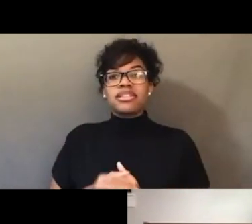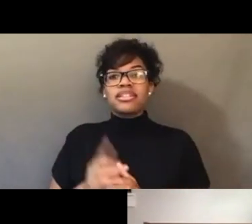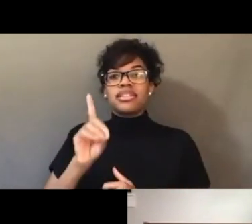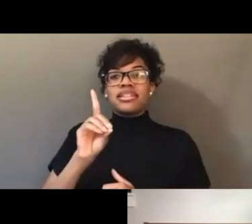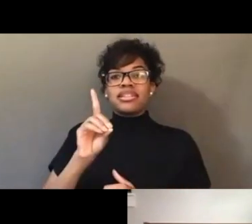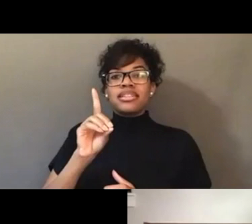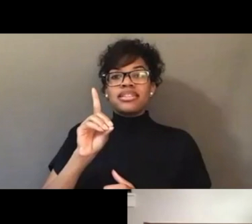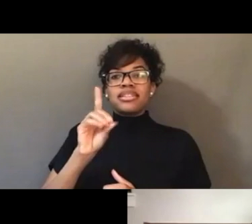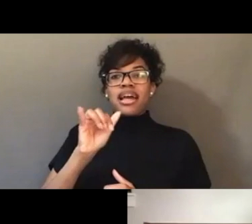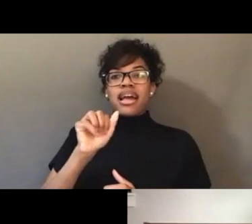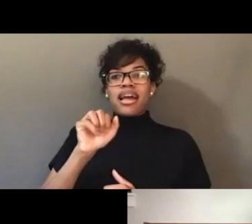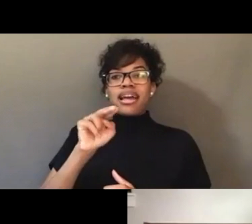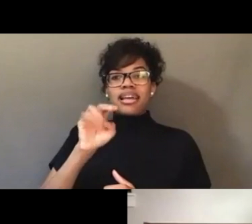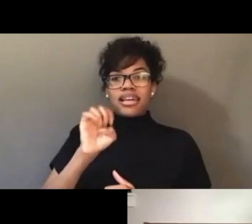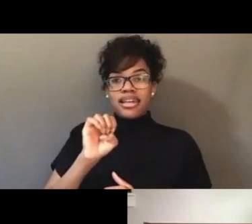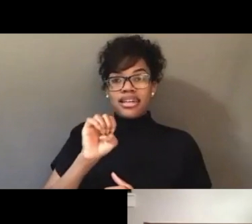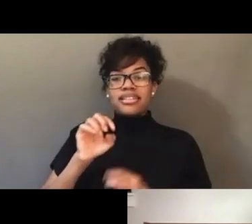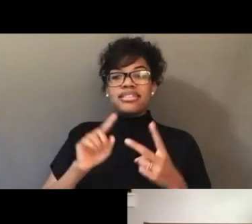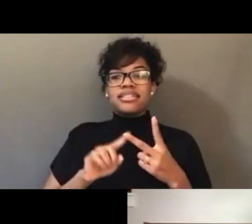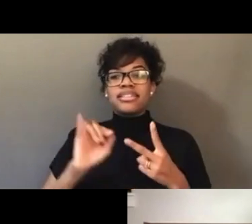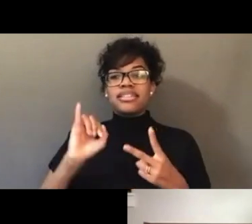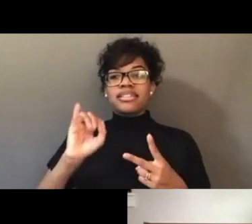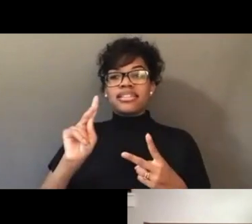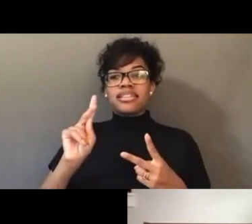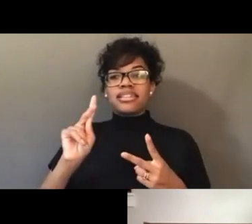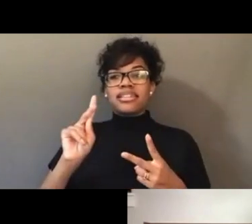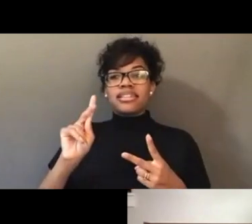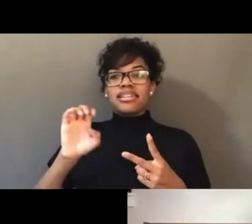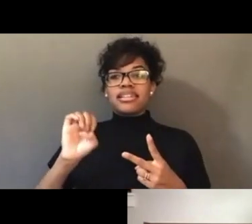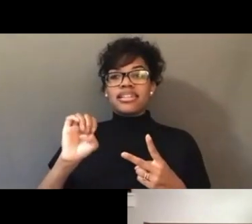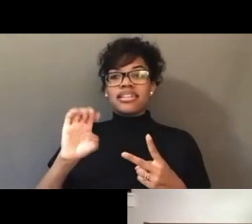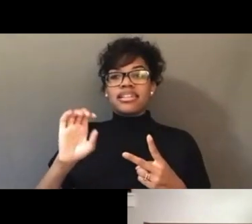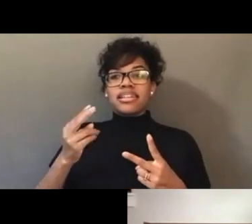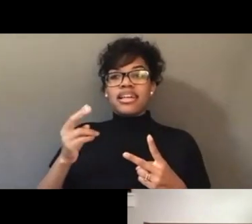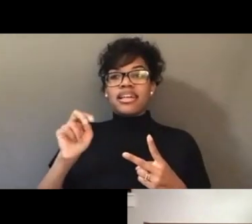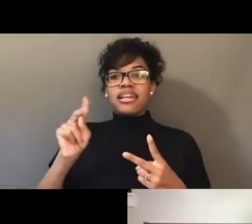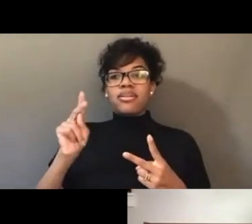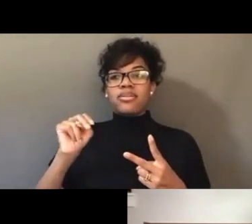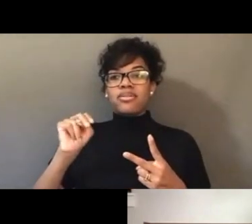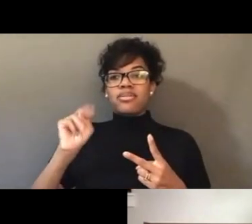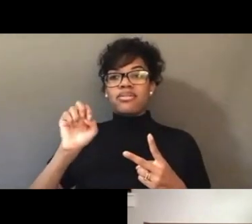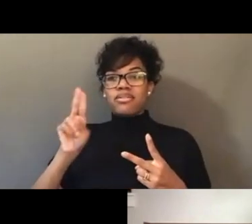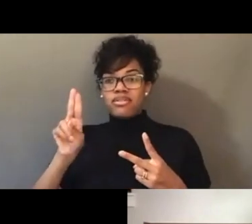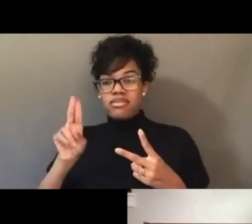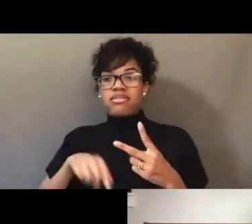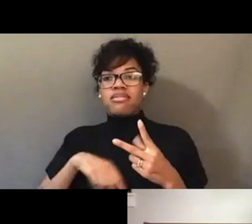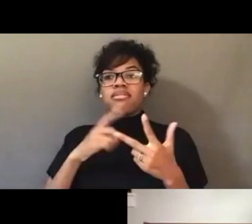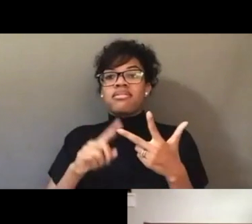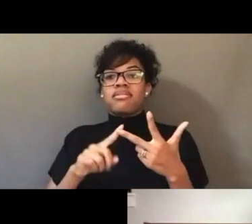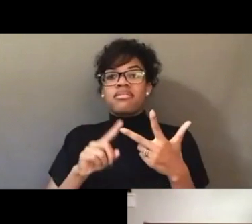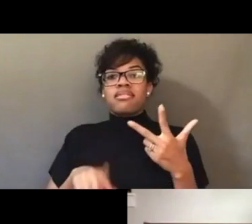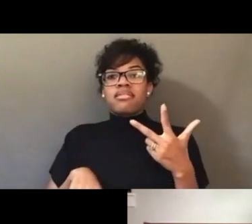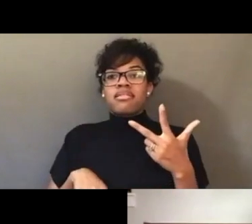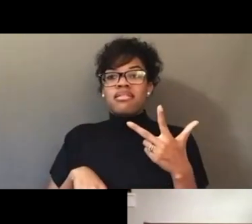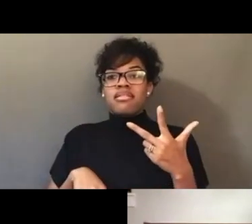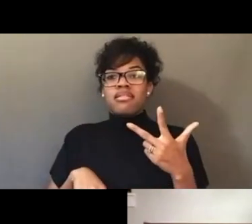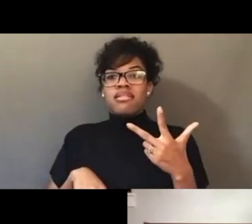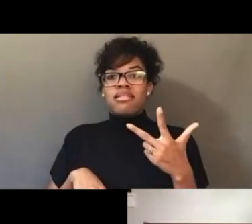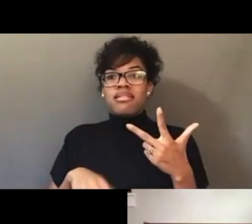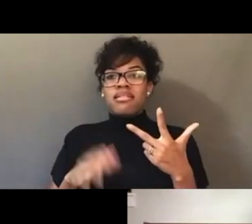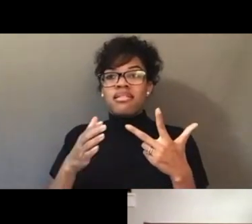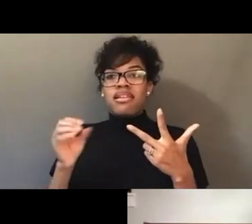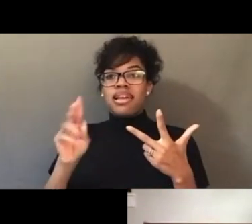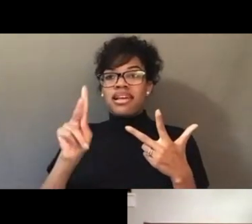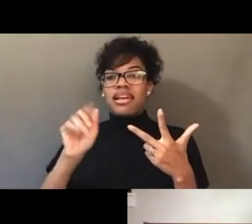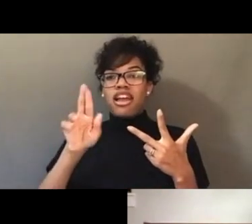Stroman, and Ikechukwu Onyema. Dyan Watson is a former high school teacher and teacher educator.